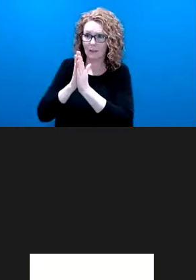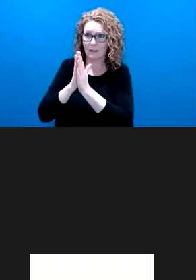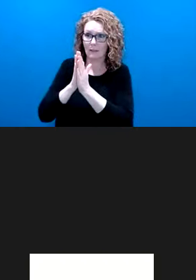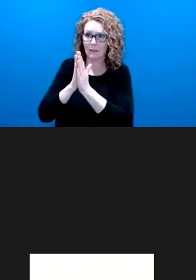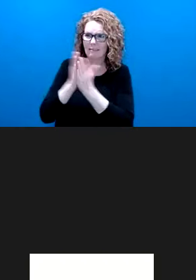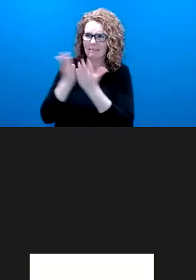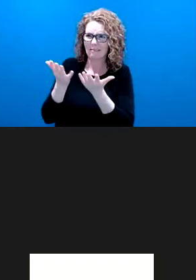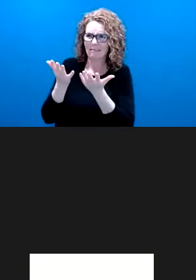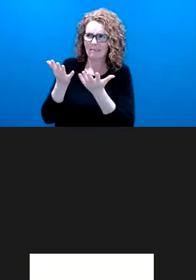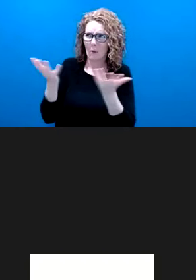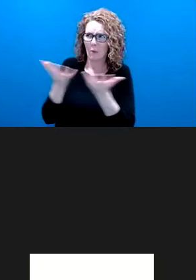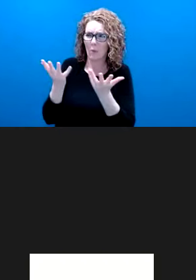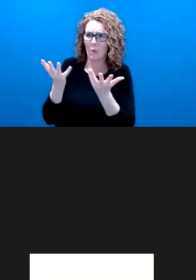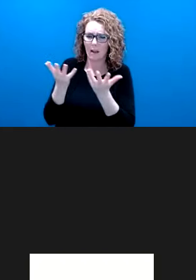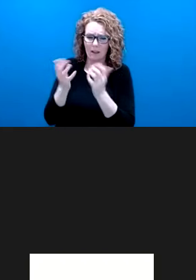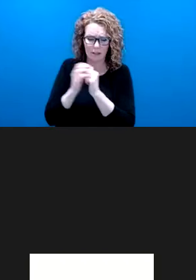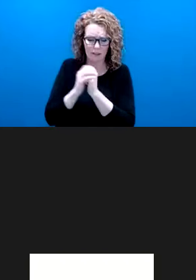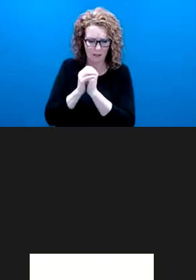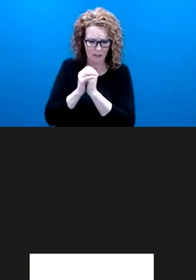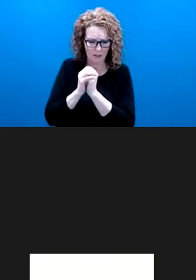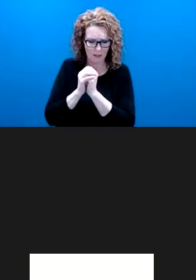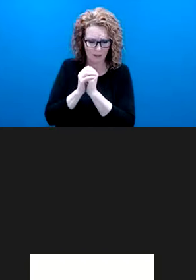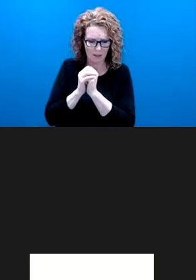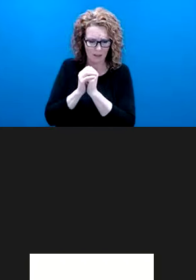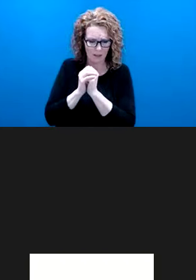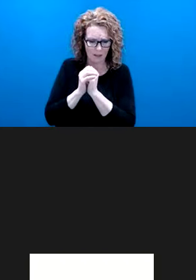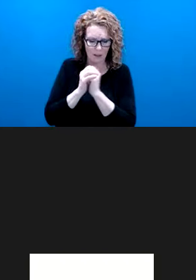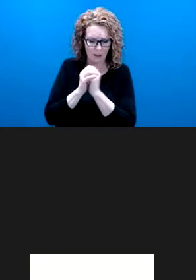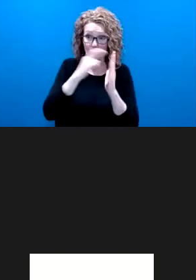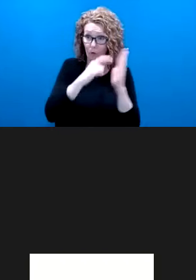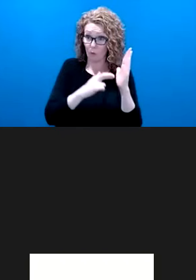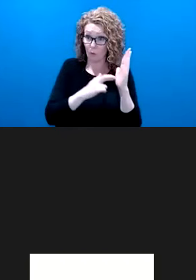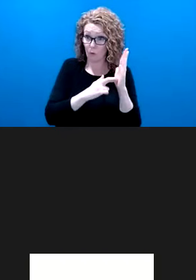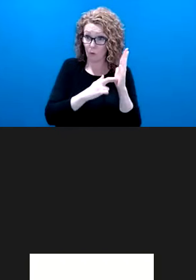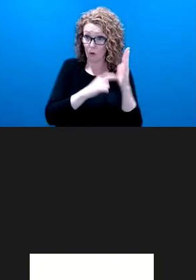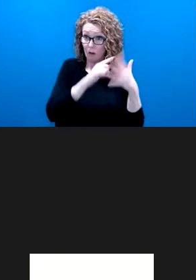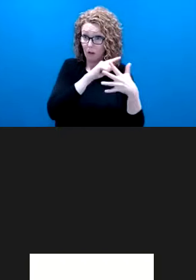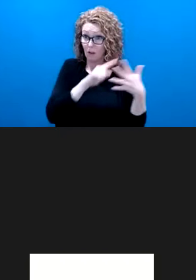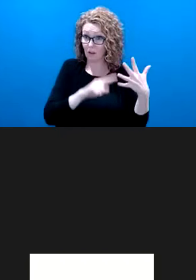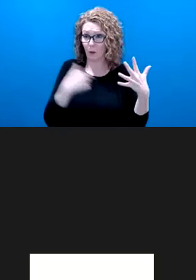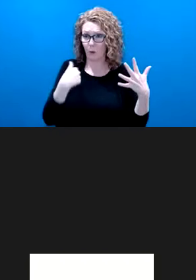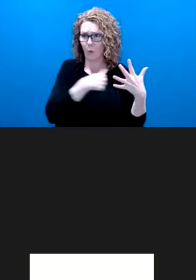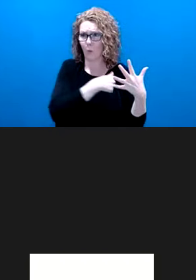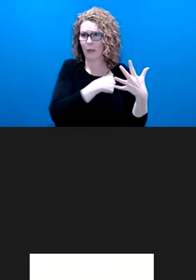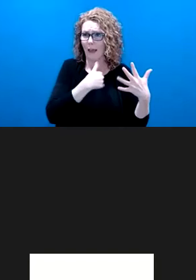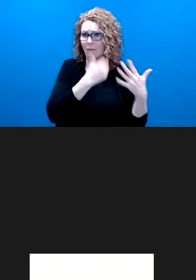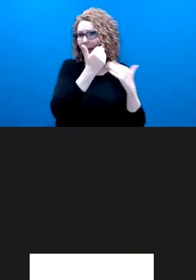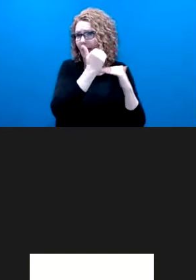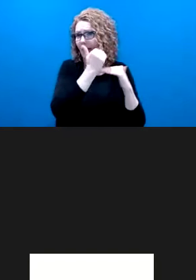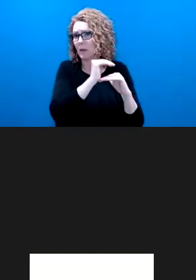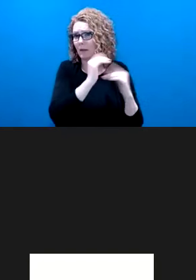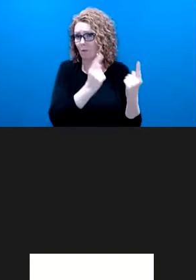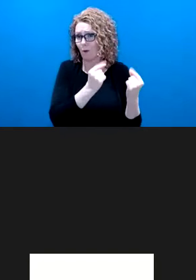what the limits of this rulemaking are and what we can do, as well as what Chris